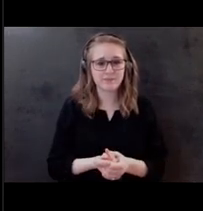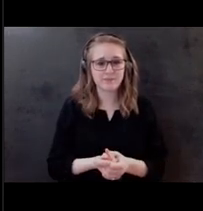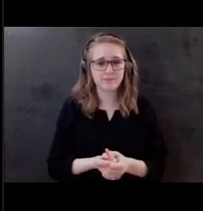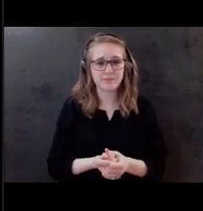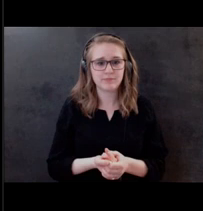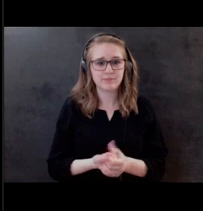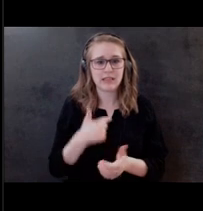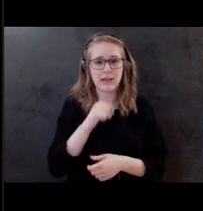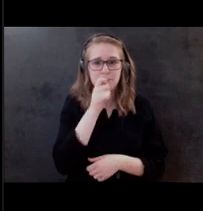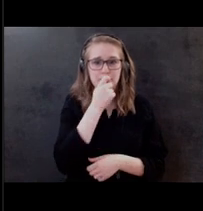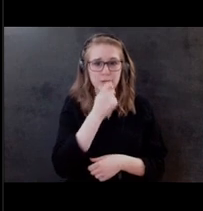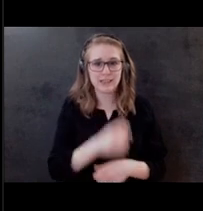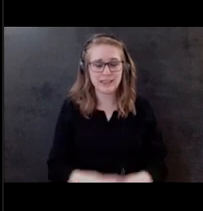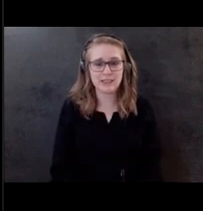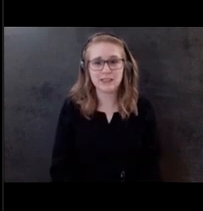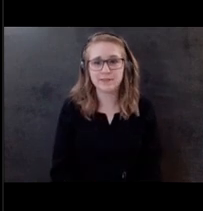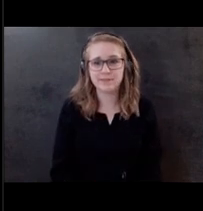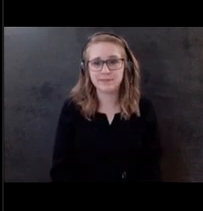muted.